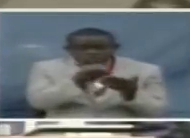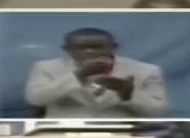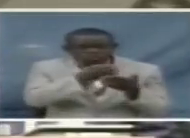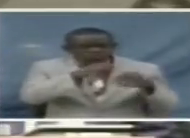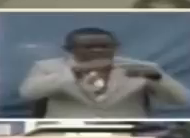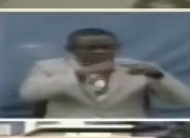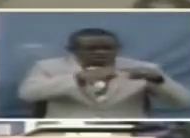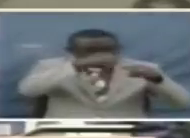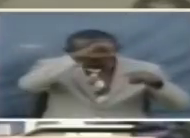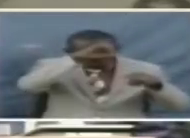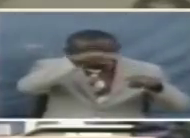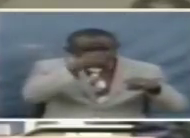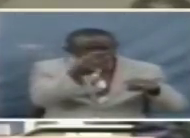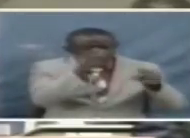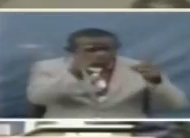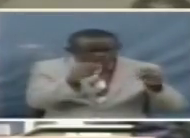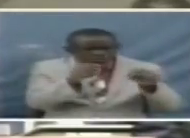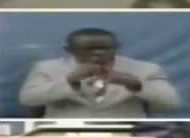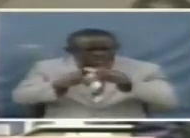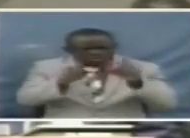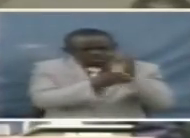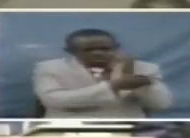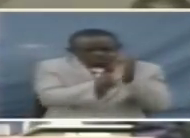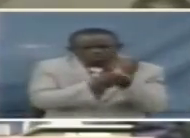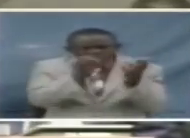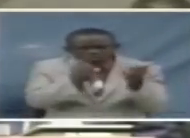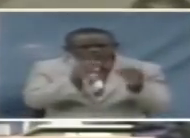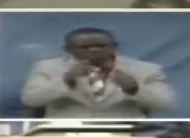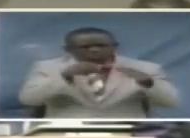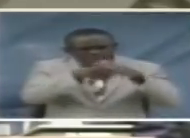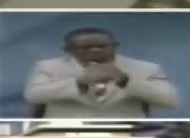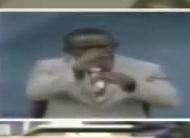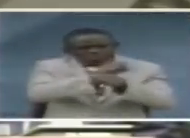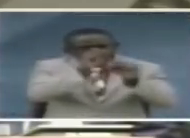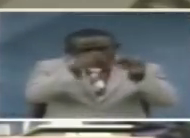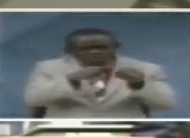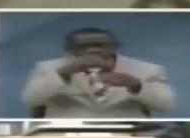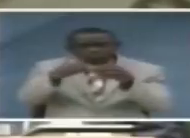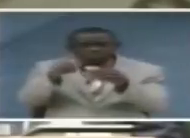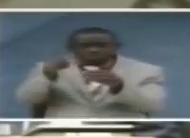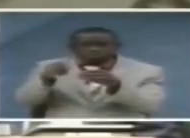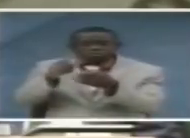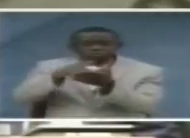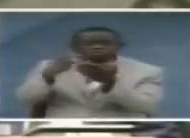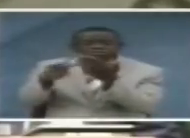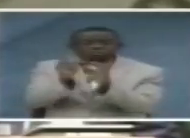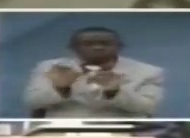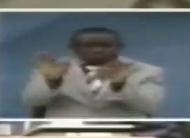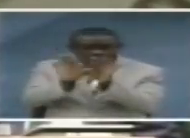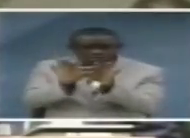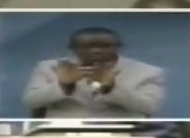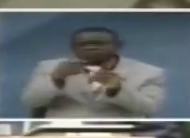our quest to achieve a diversified economy that delivers more jobs.